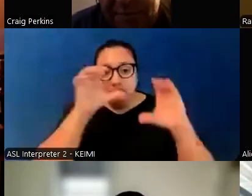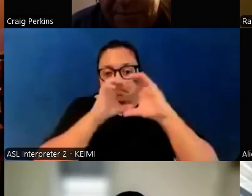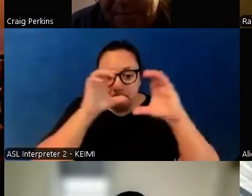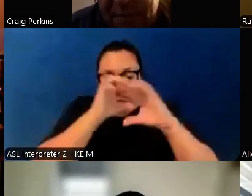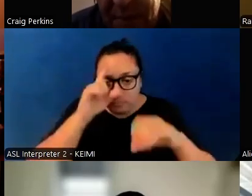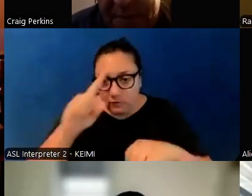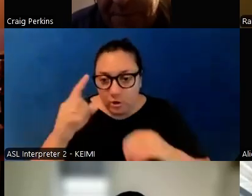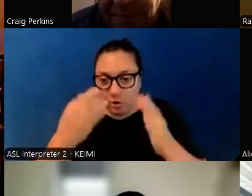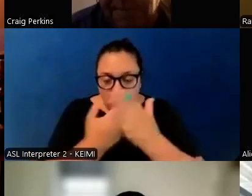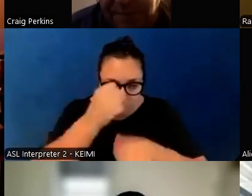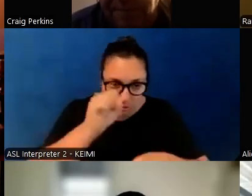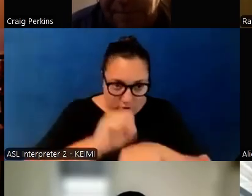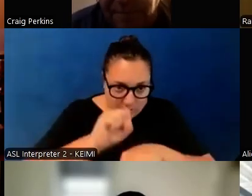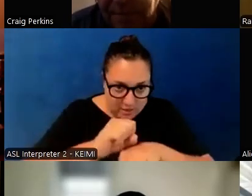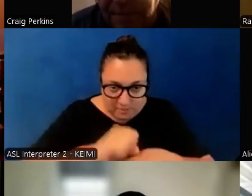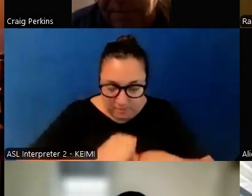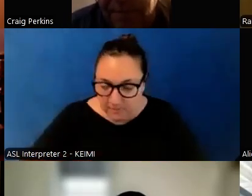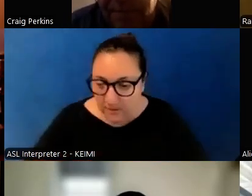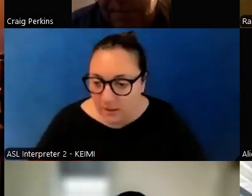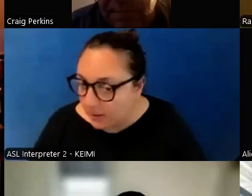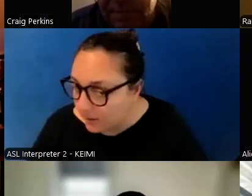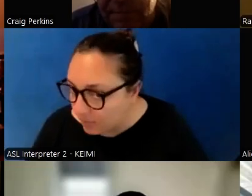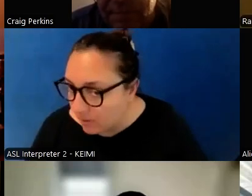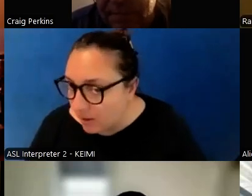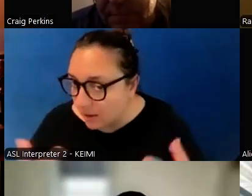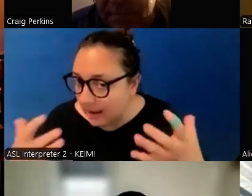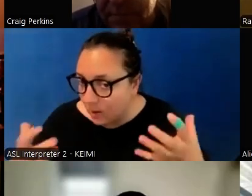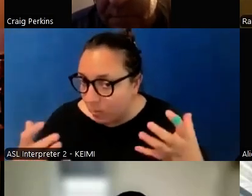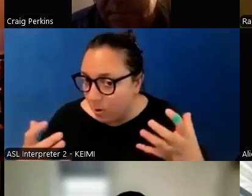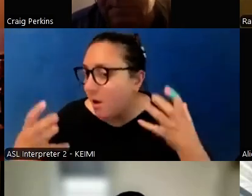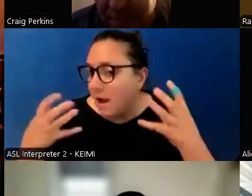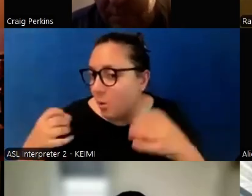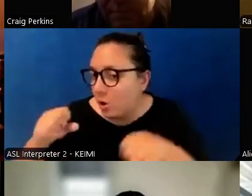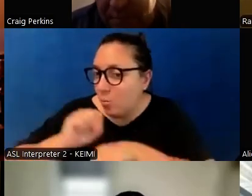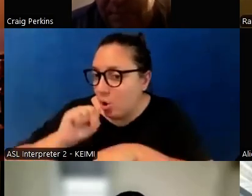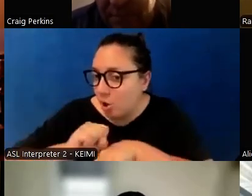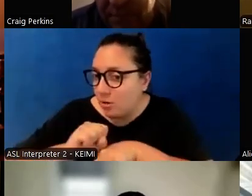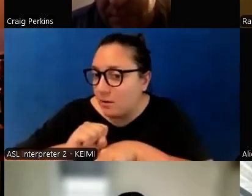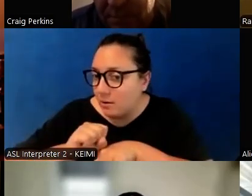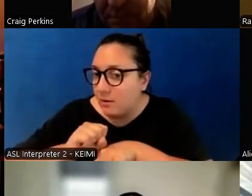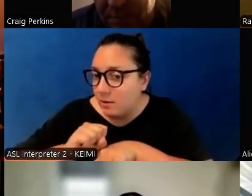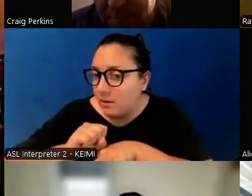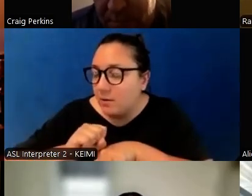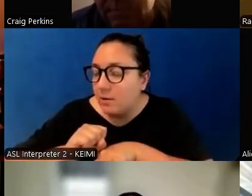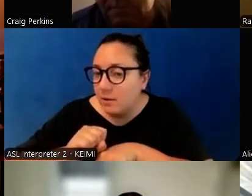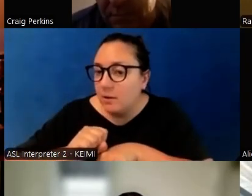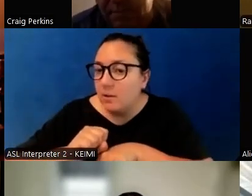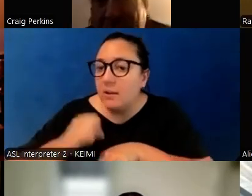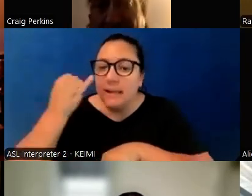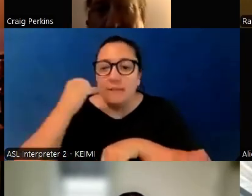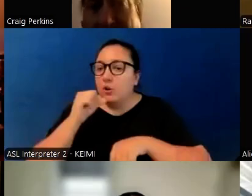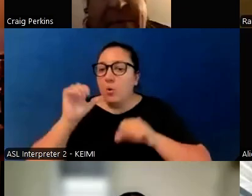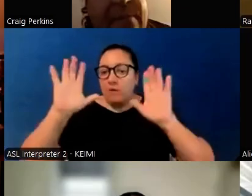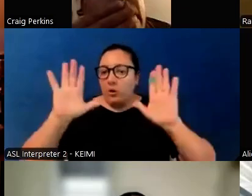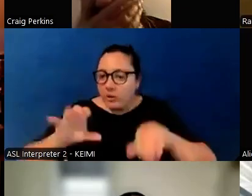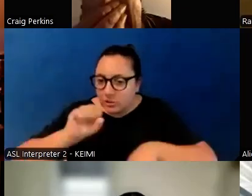hustles here and there. And I just want to do good work. I want to broaden my horizons. I want to be able to work